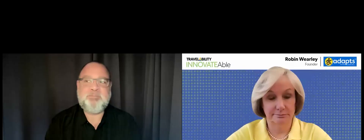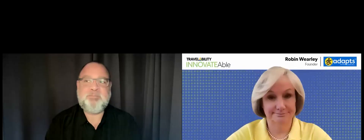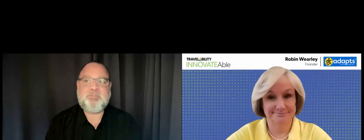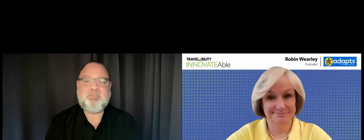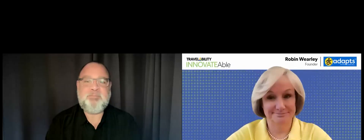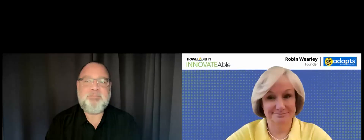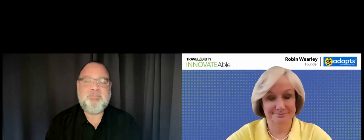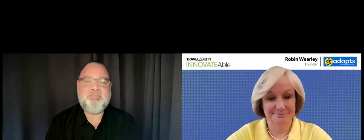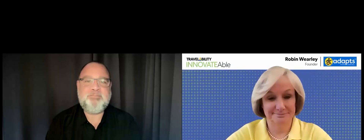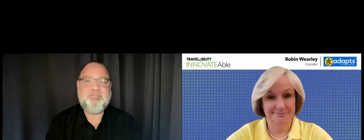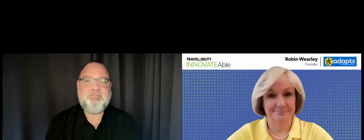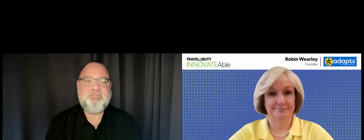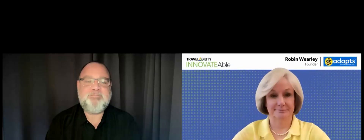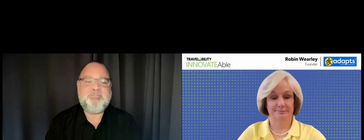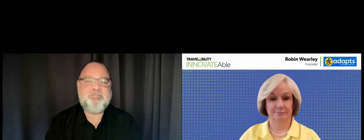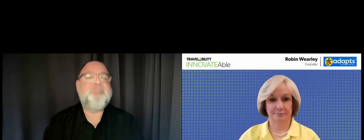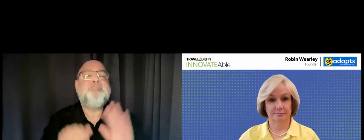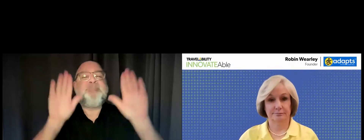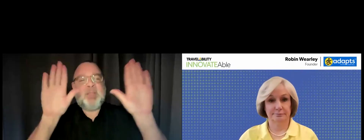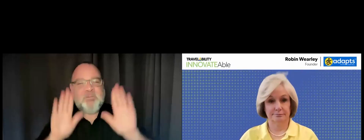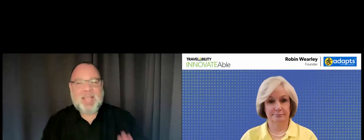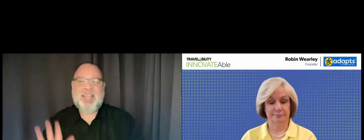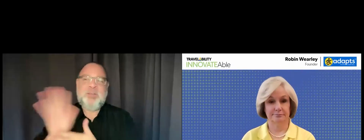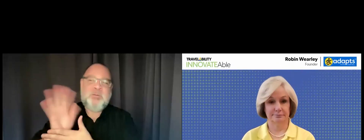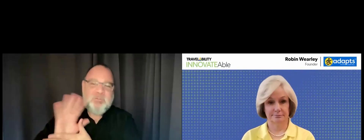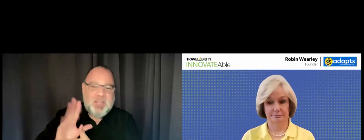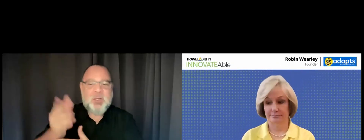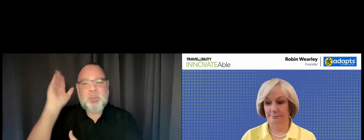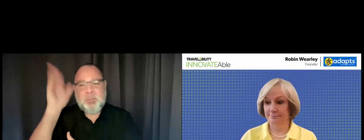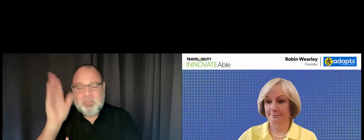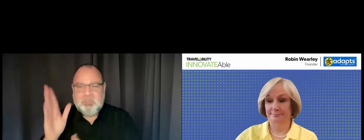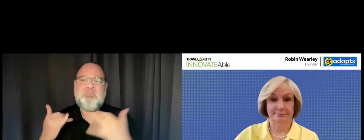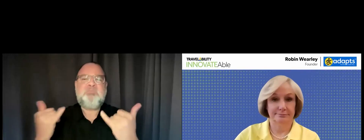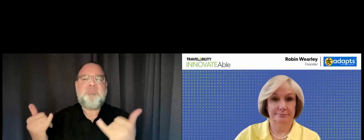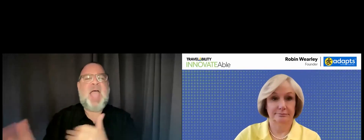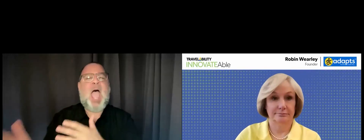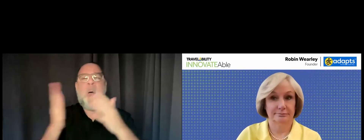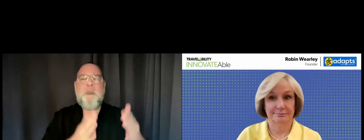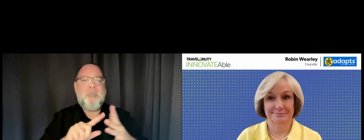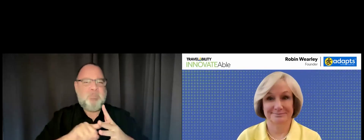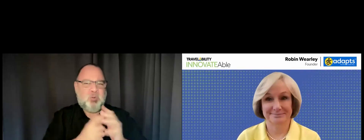Fantastic video and presentation. We are going to go on to our judges' questions. Let's start with Nick.